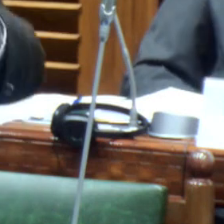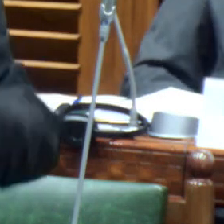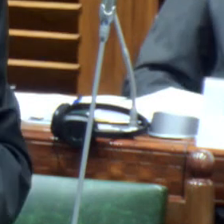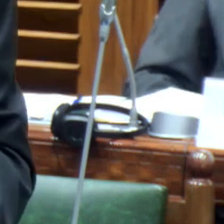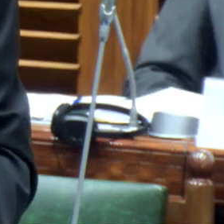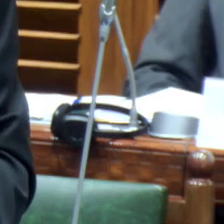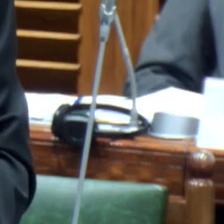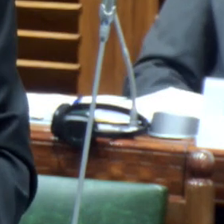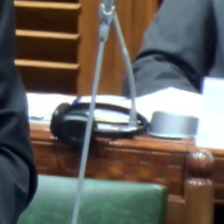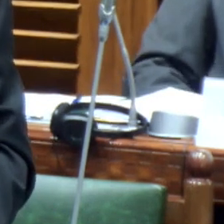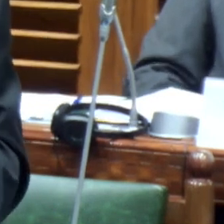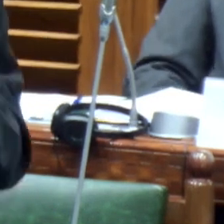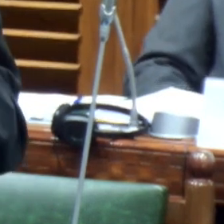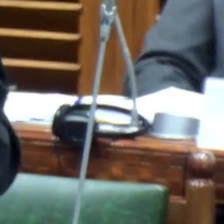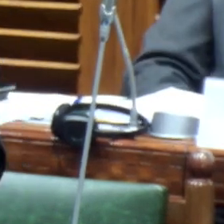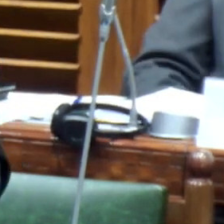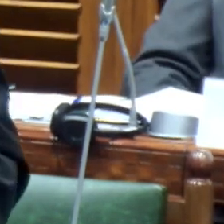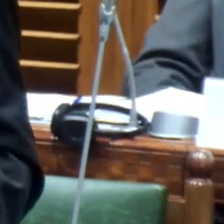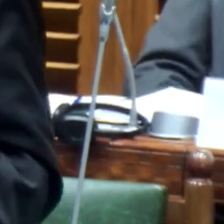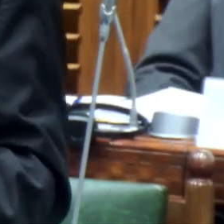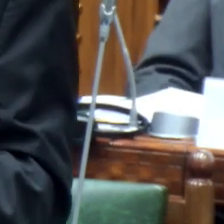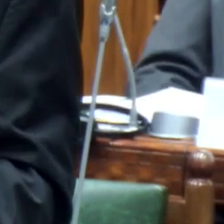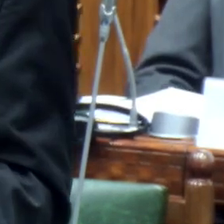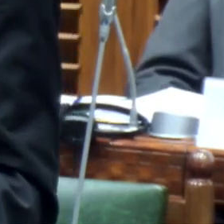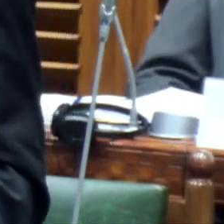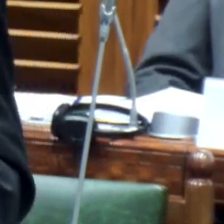At least it starts from there.